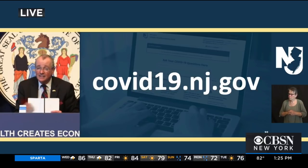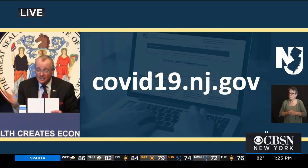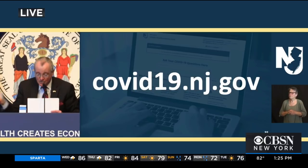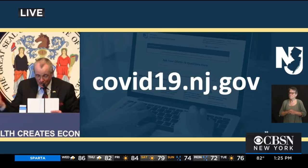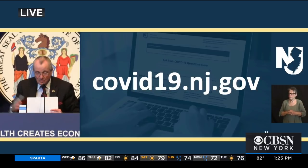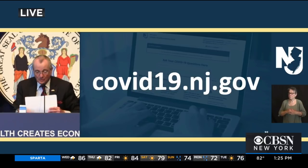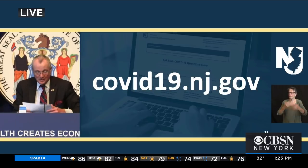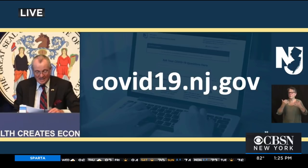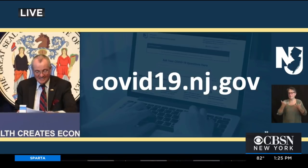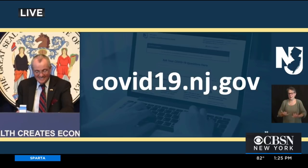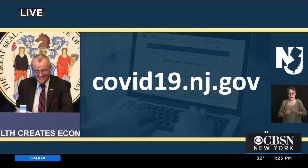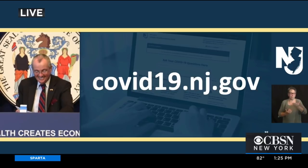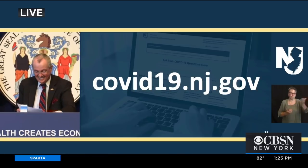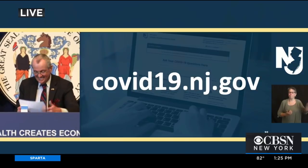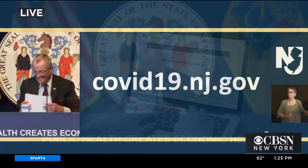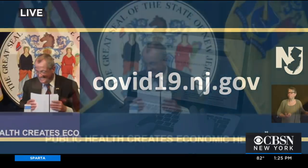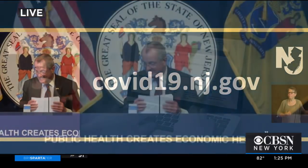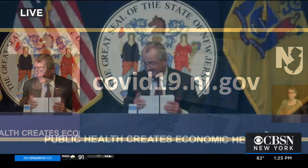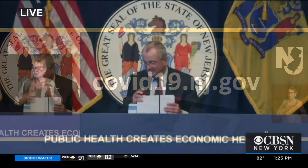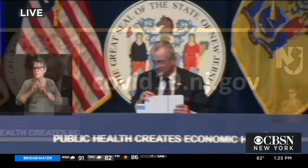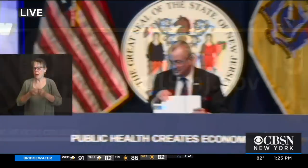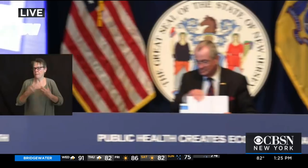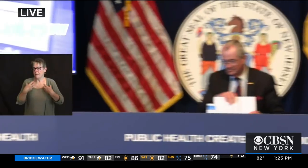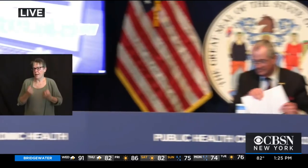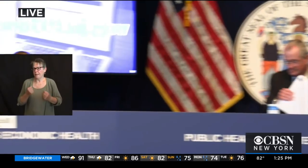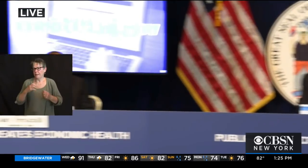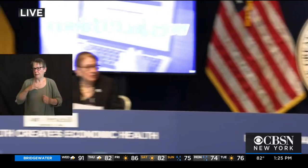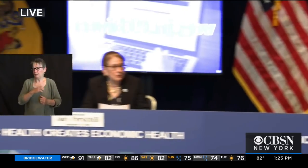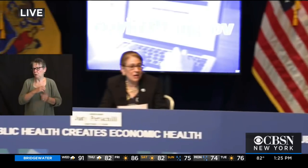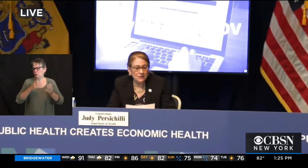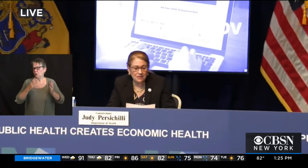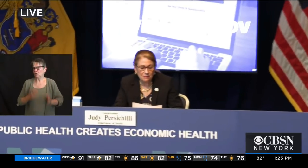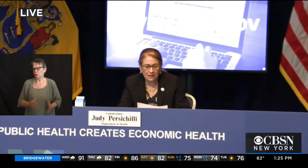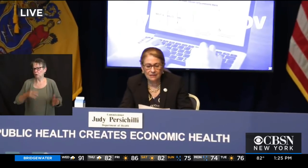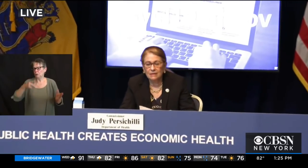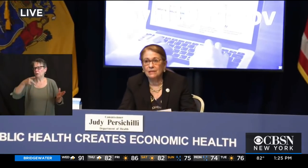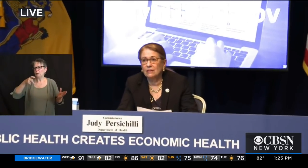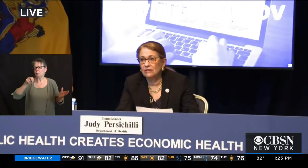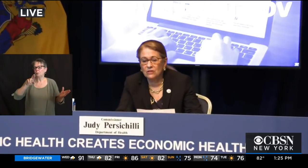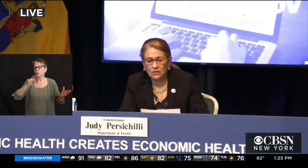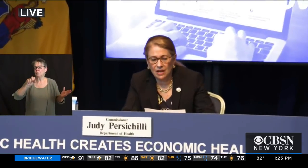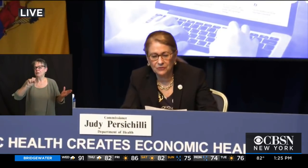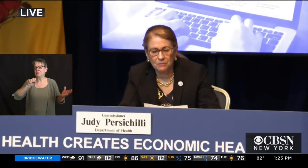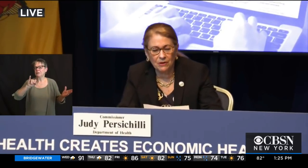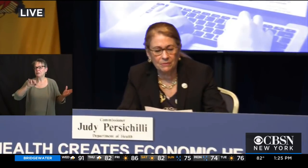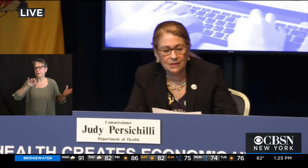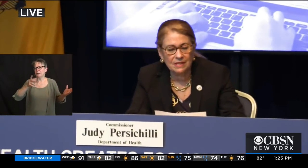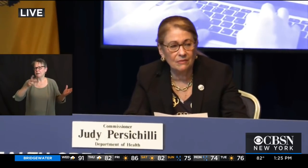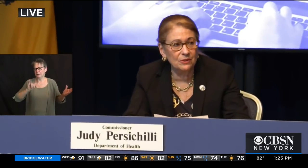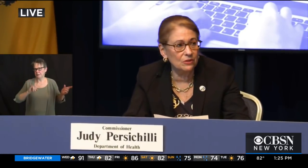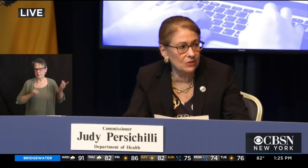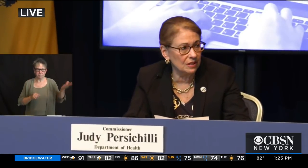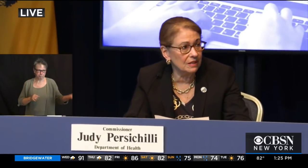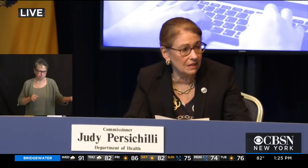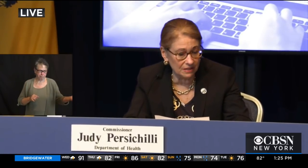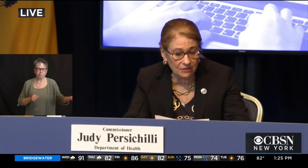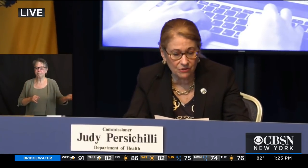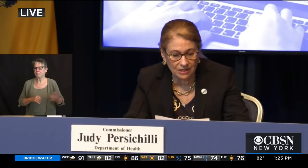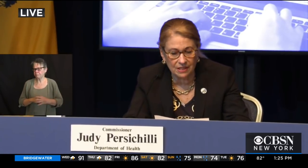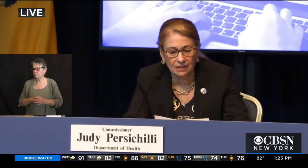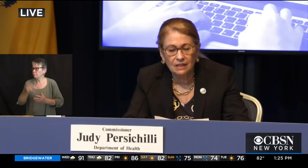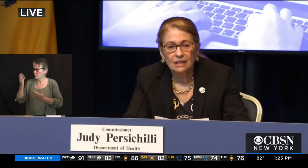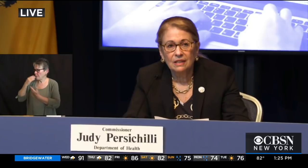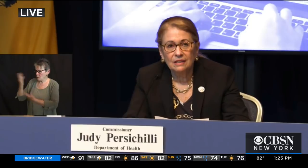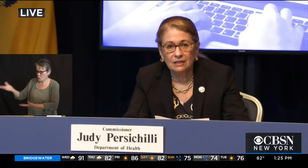Health, Judy Persichilli. Thank you, Governor, and good afternoon. Throughout this pandemic, our local health departments have been using